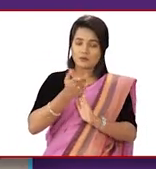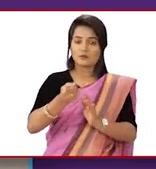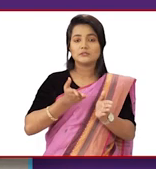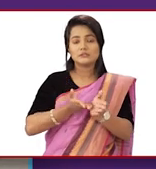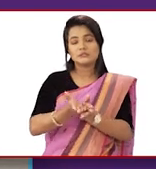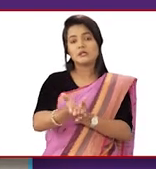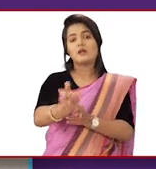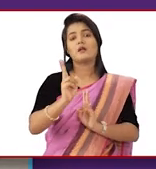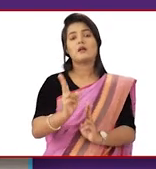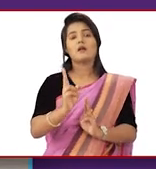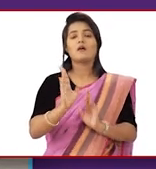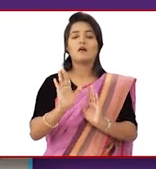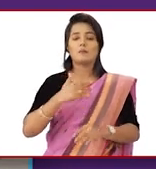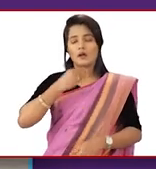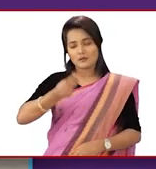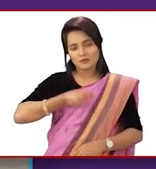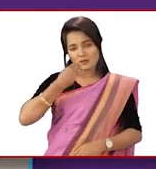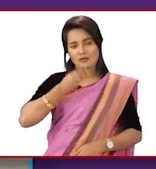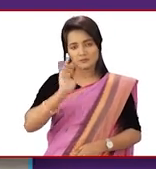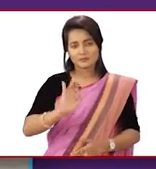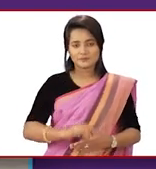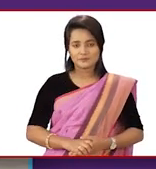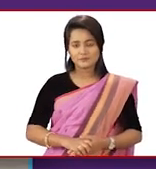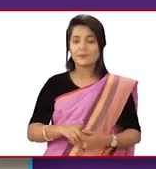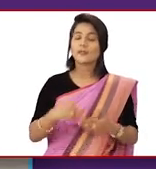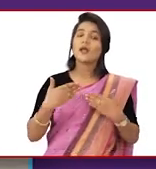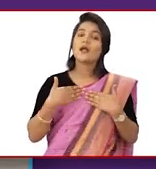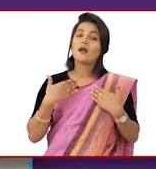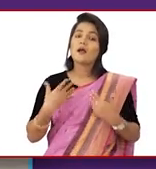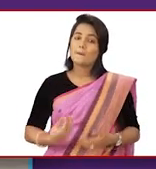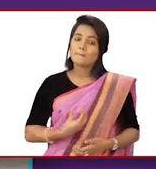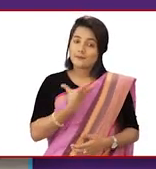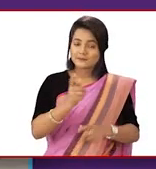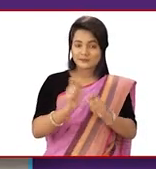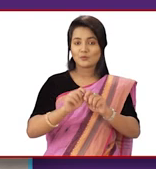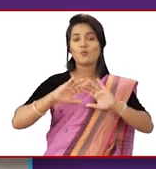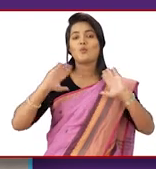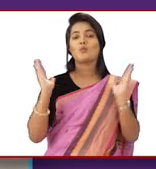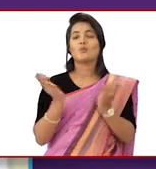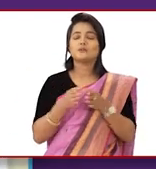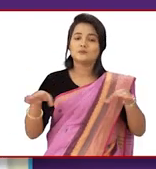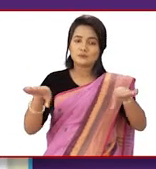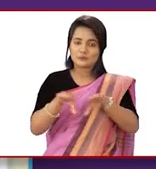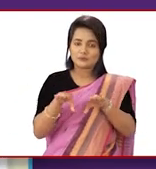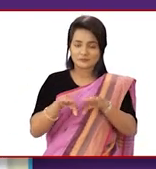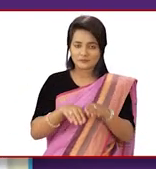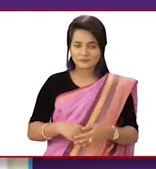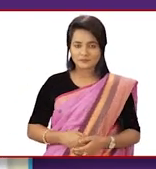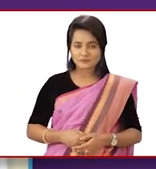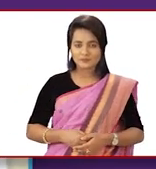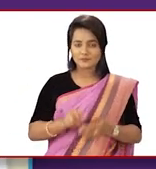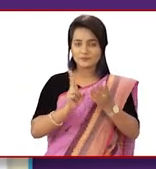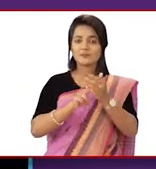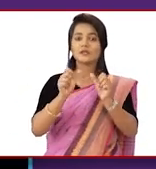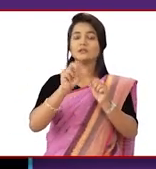to go on. So that's what I want to say. Happy building the world together. Thank you so much. Naveed